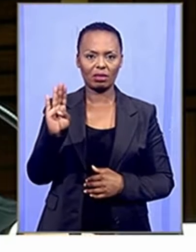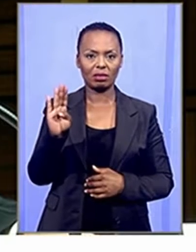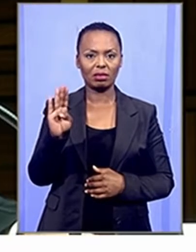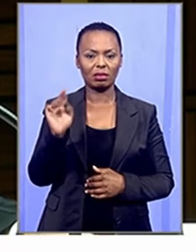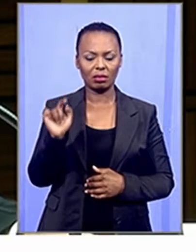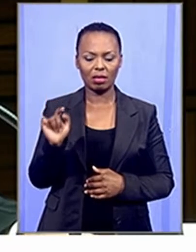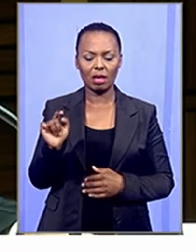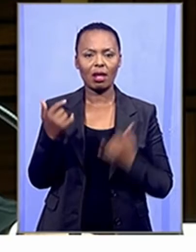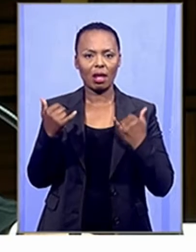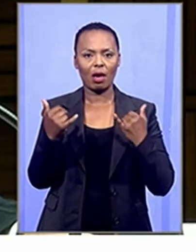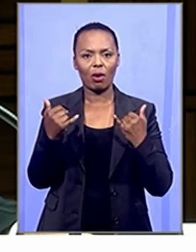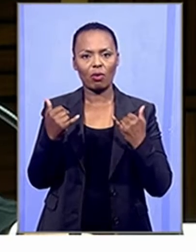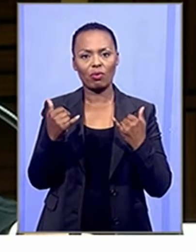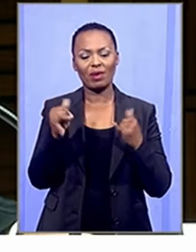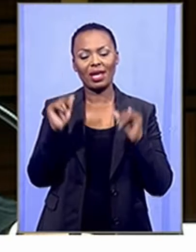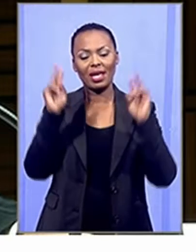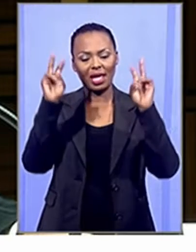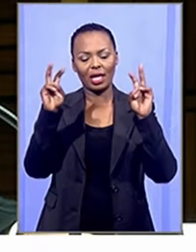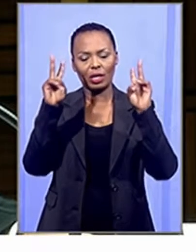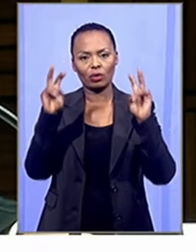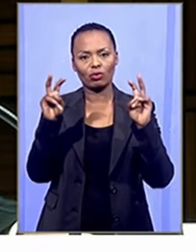important that this matter be